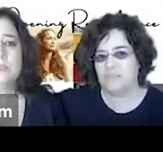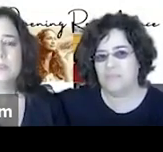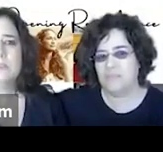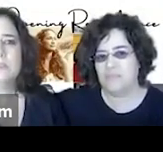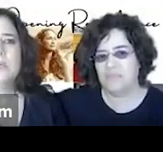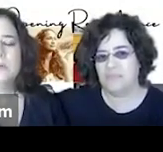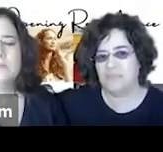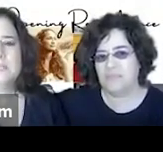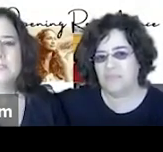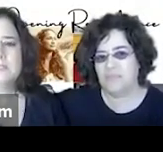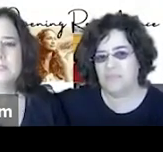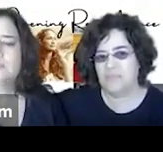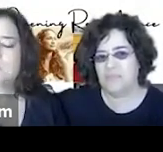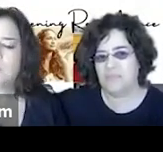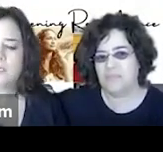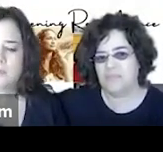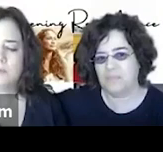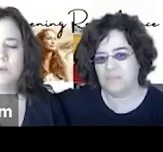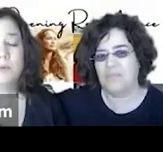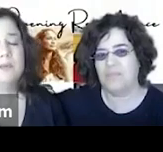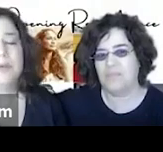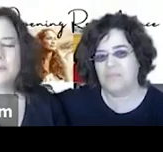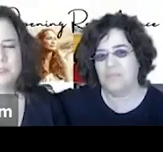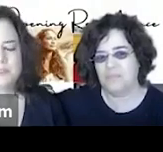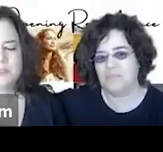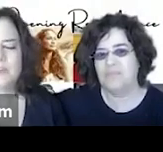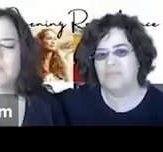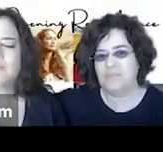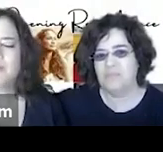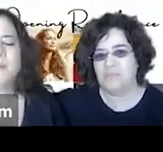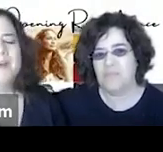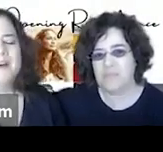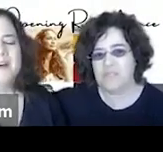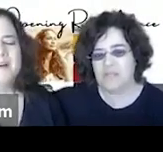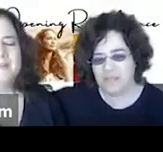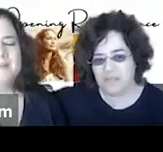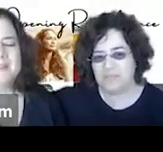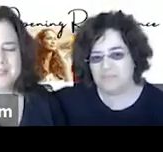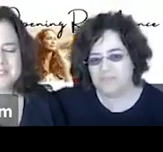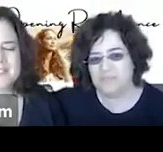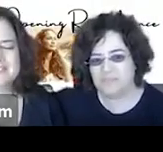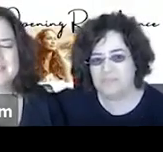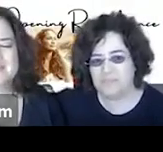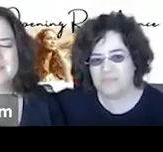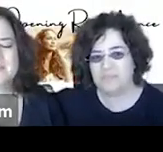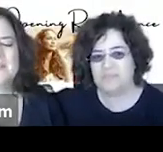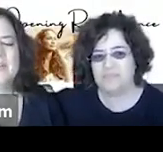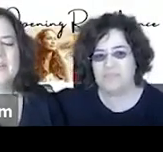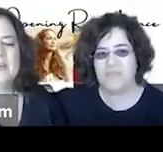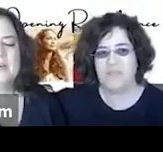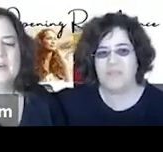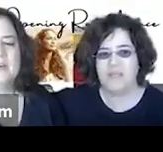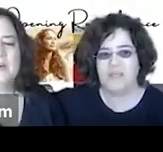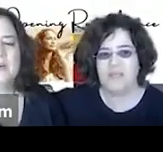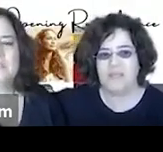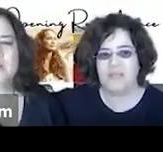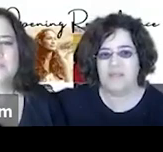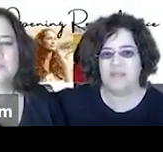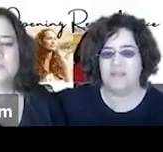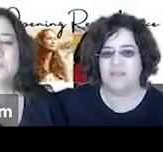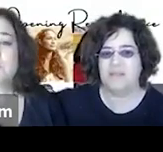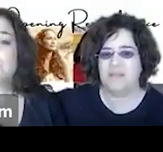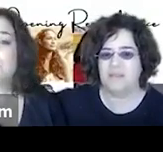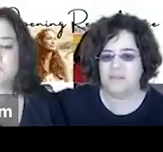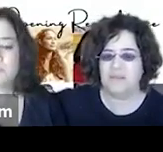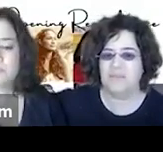a traditional Mexican historic neighborhood where a lot of musicians come from, the west side of San Antonio. A